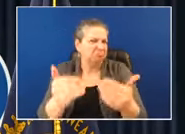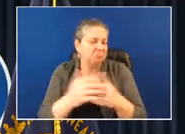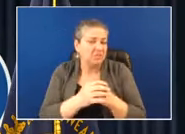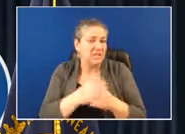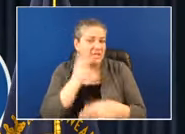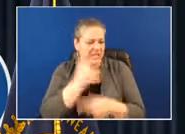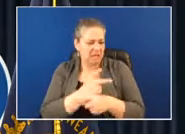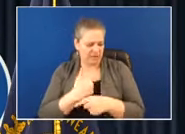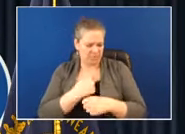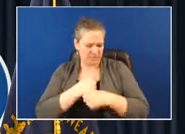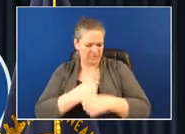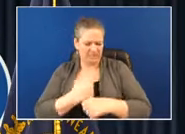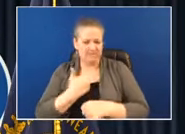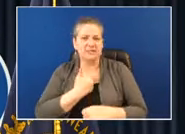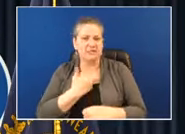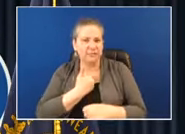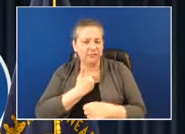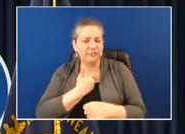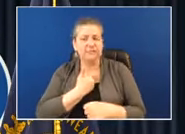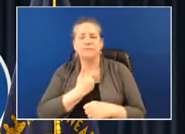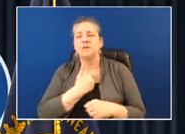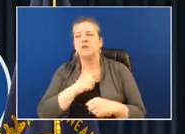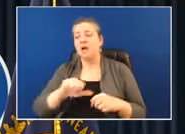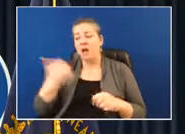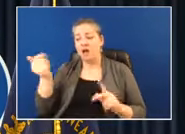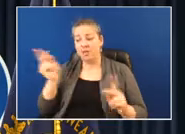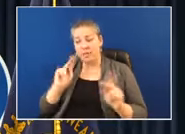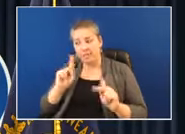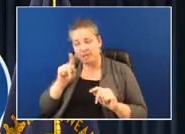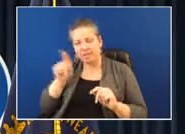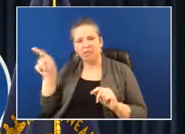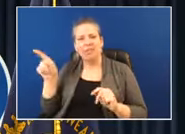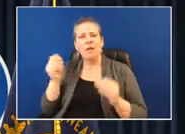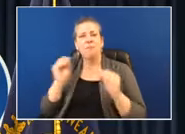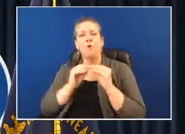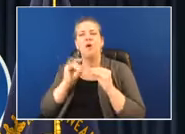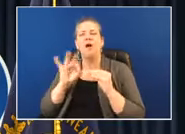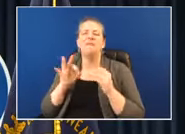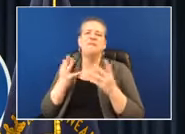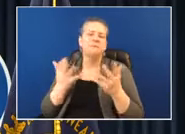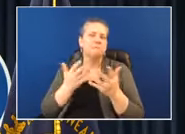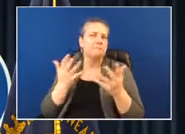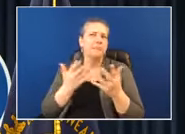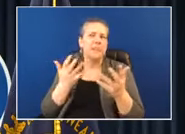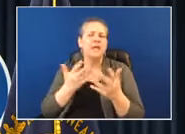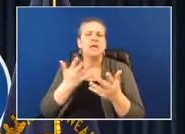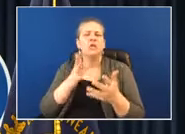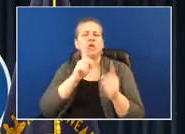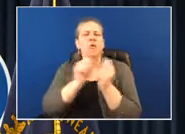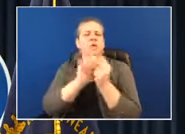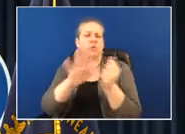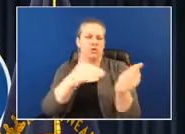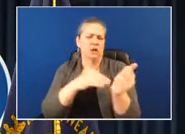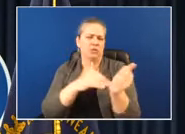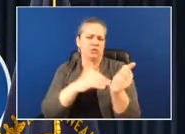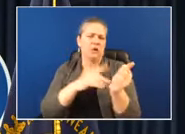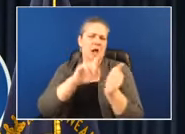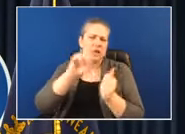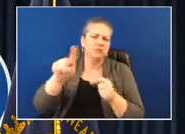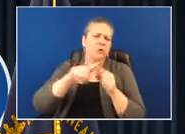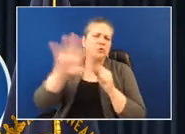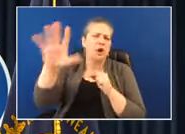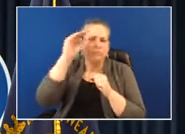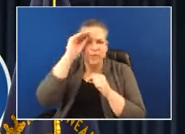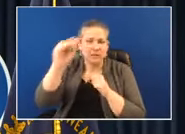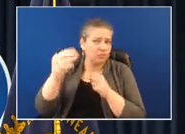high. But for a lot of other folks, it's a little bit more nuanced now. I'd encourage you to talk to your healthcare professional and get their opinion about what's in your